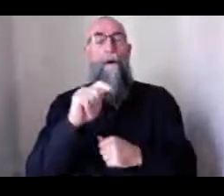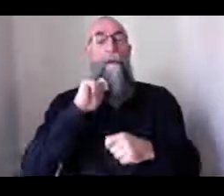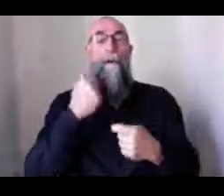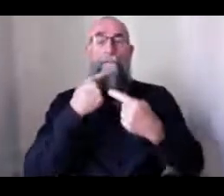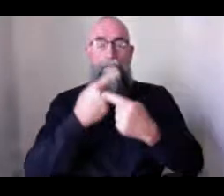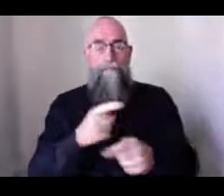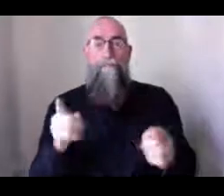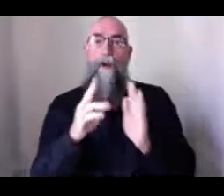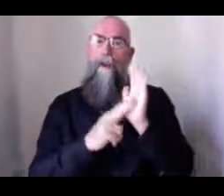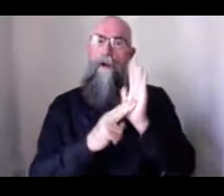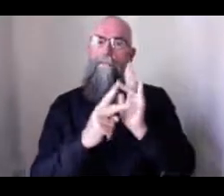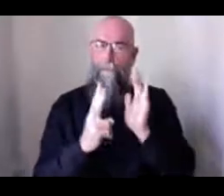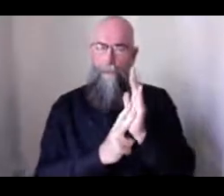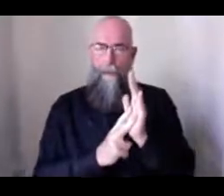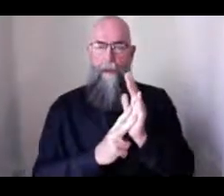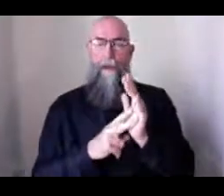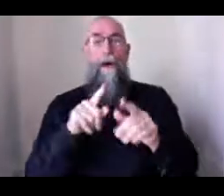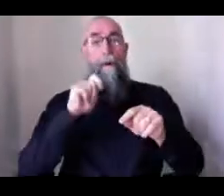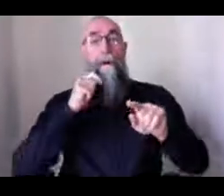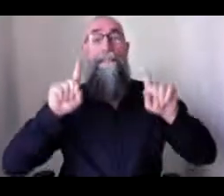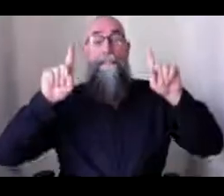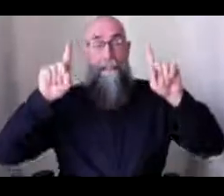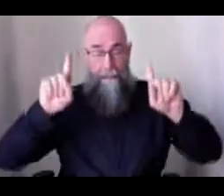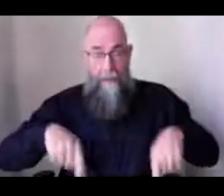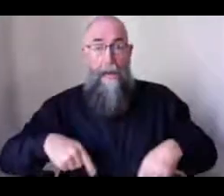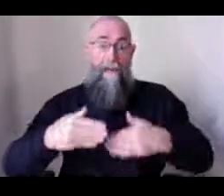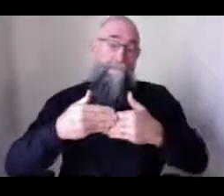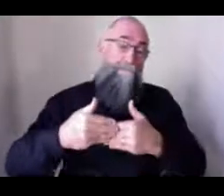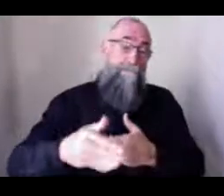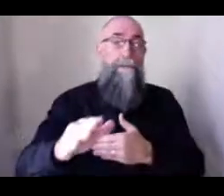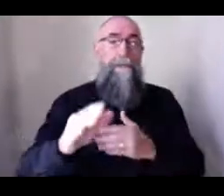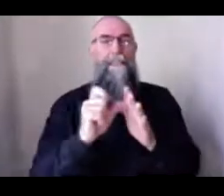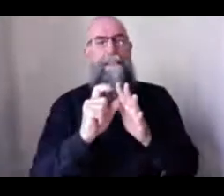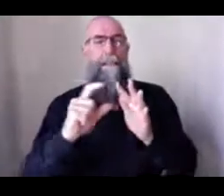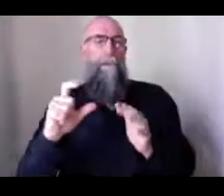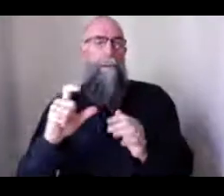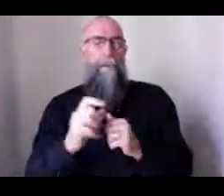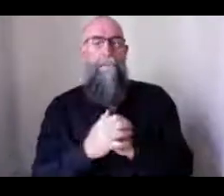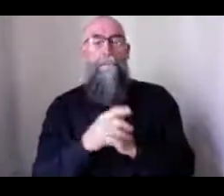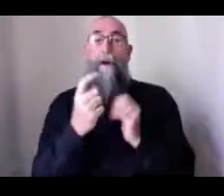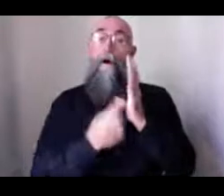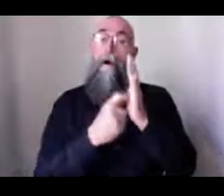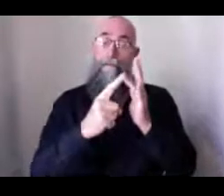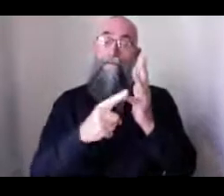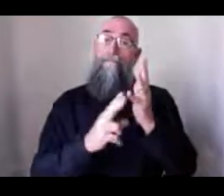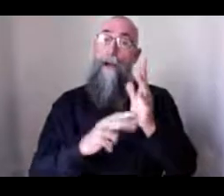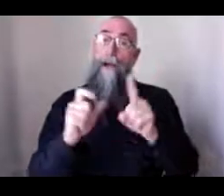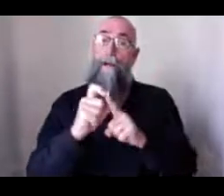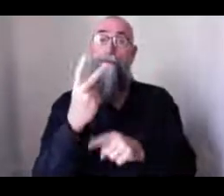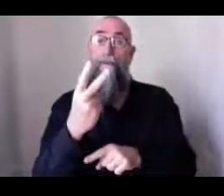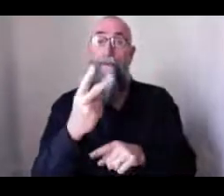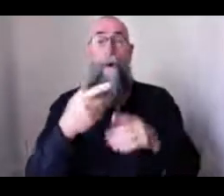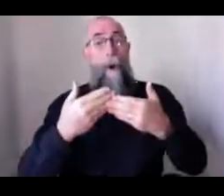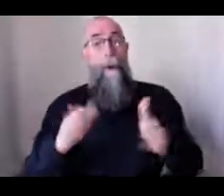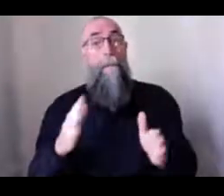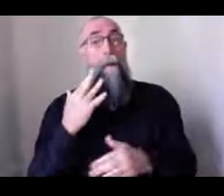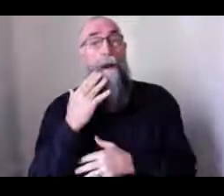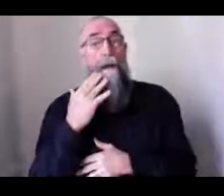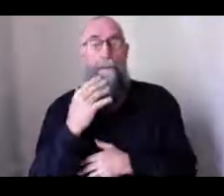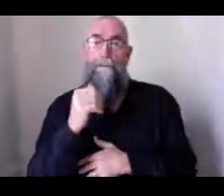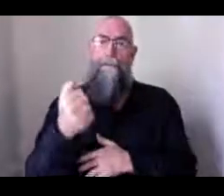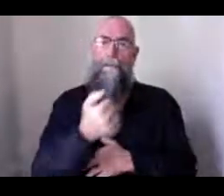for projects that are sort of starting from December onwards. Round 2 will open on the 6th of December this year and will close on the